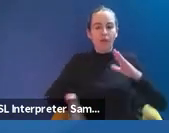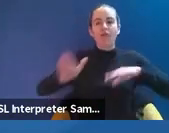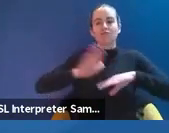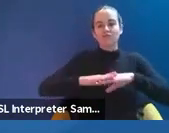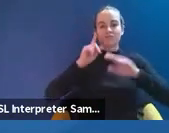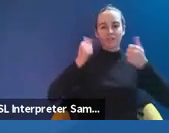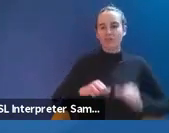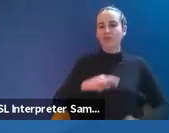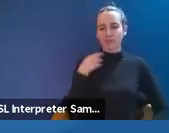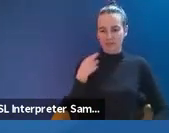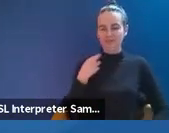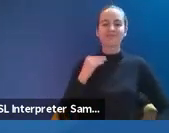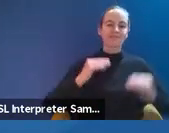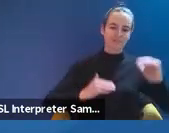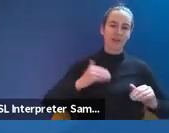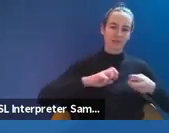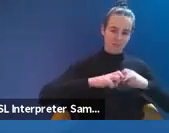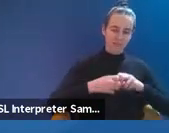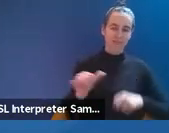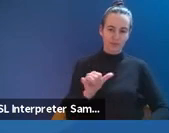loss and balance issues as well.